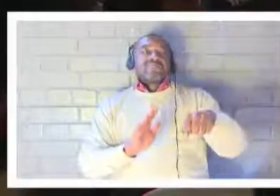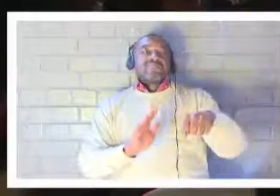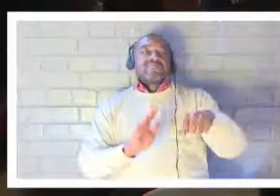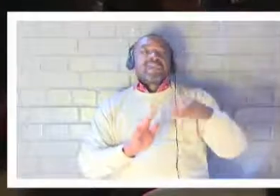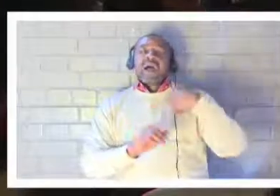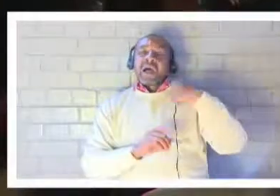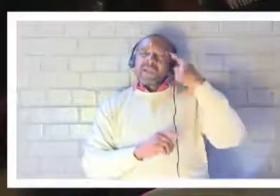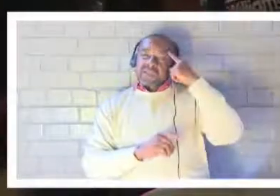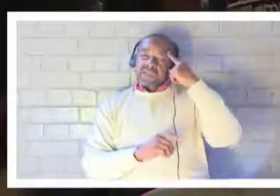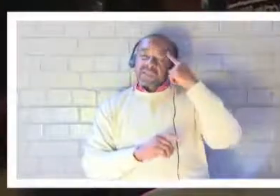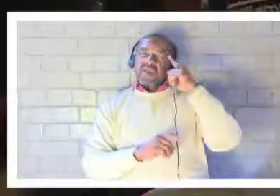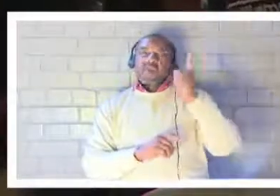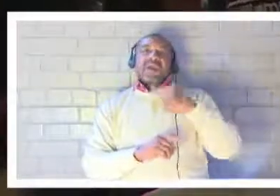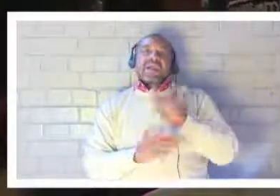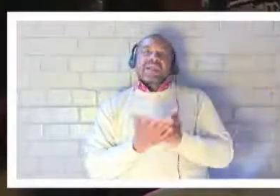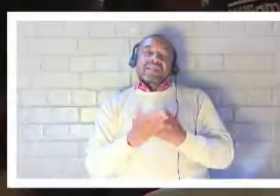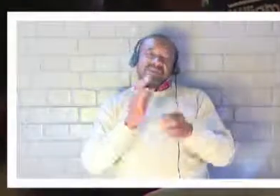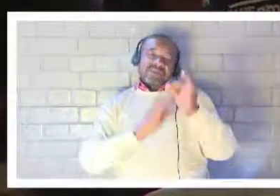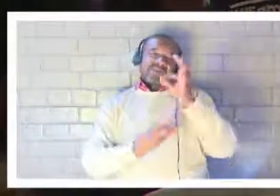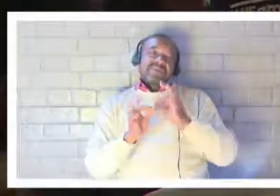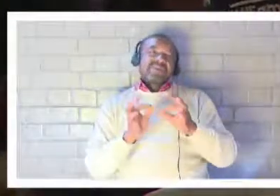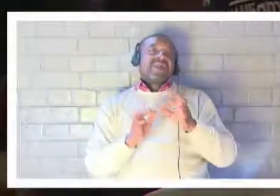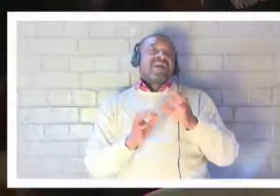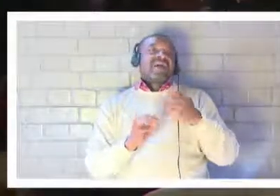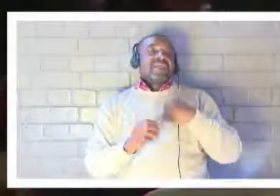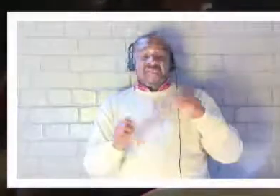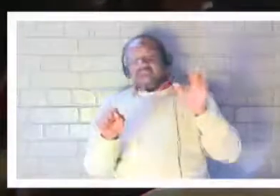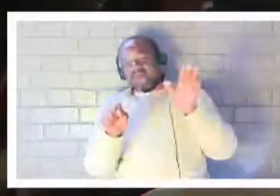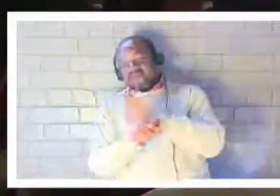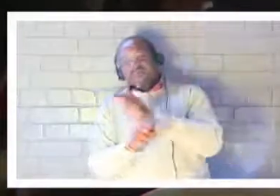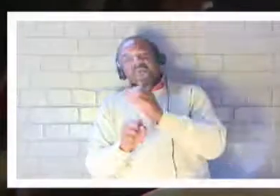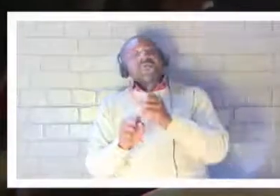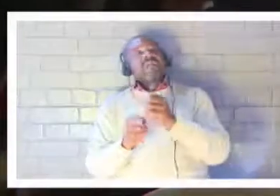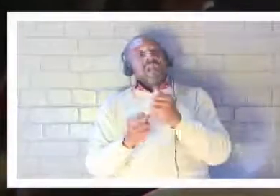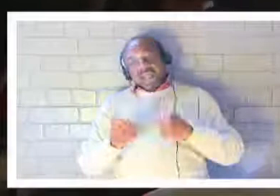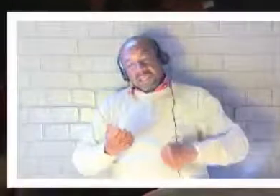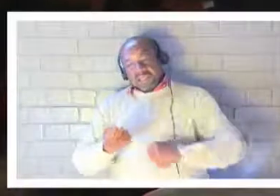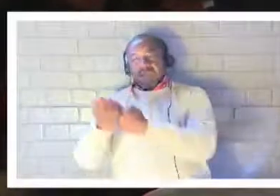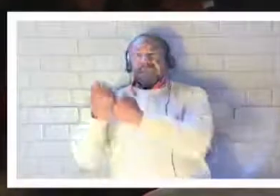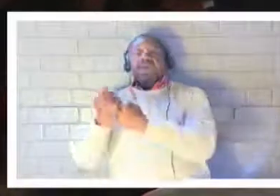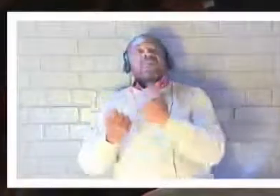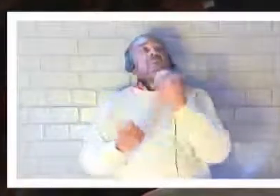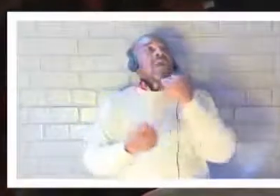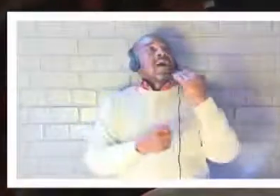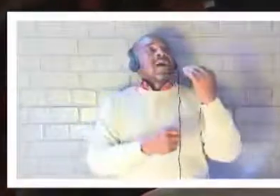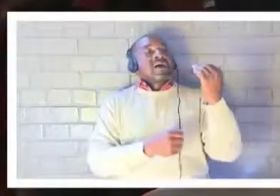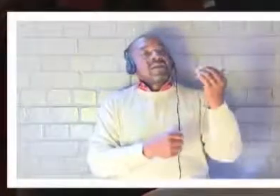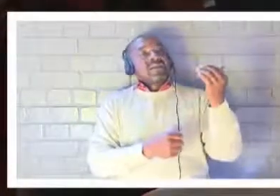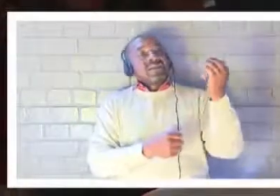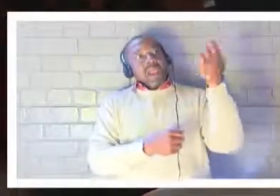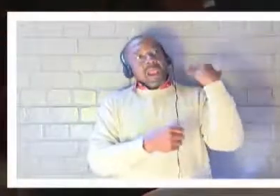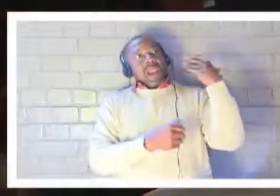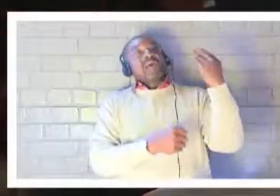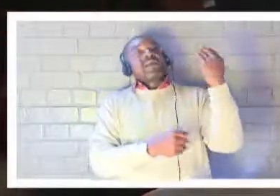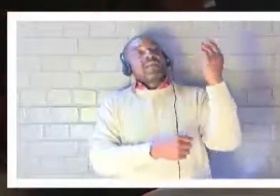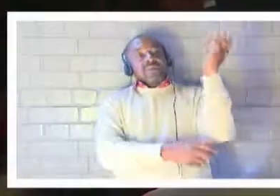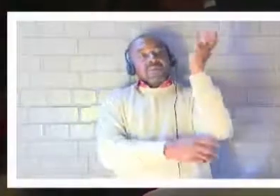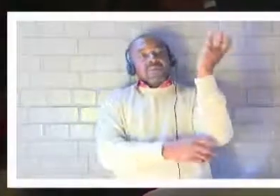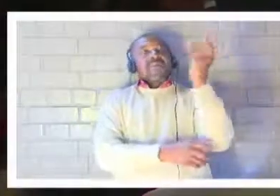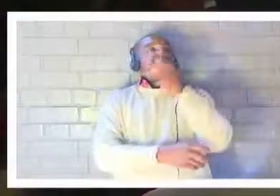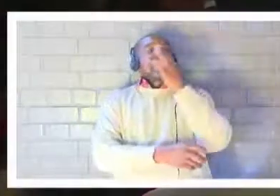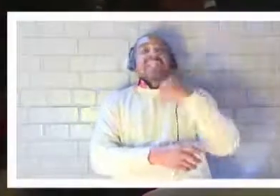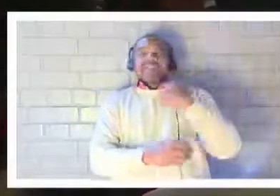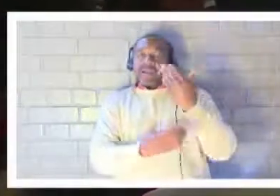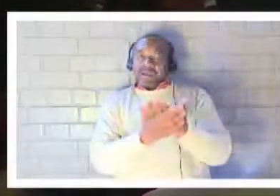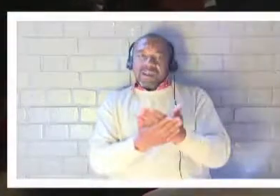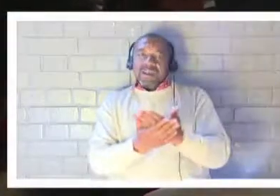I think that's all I can say for now. I'm in full support of the previous speaker who said we do have the capacity to